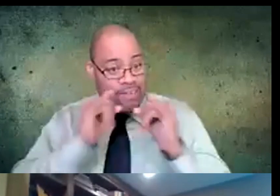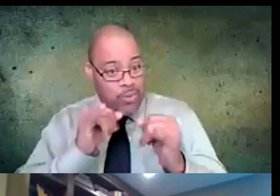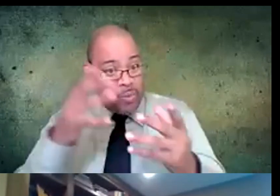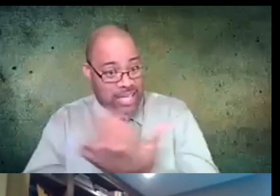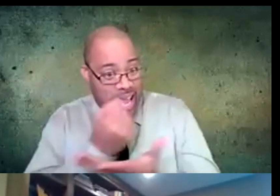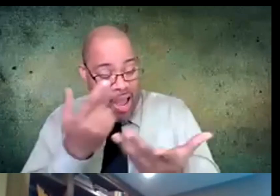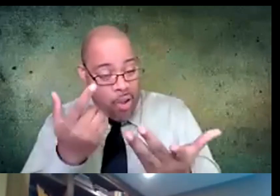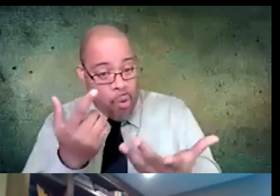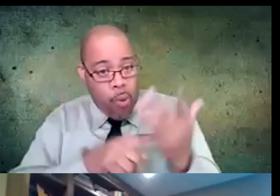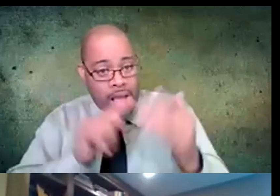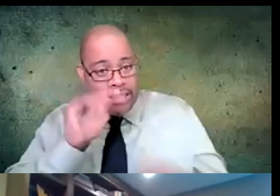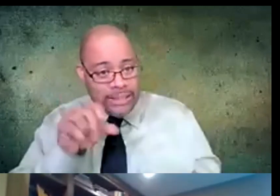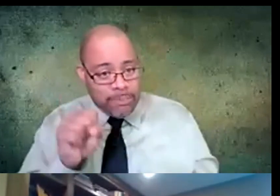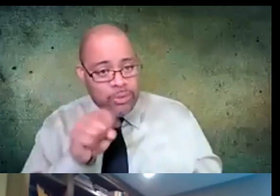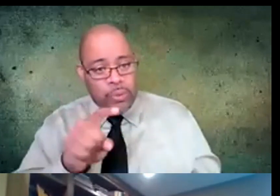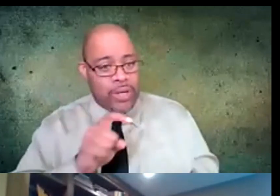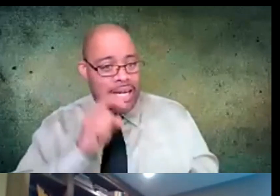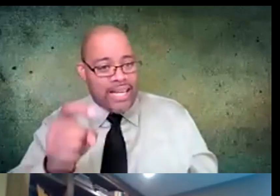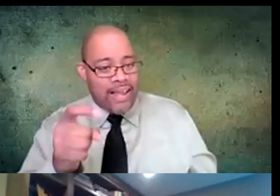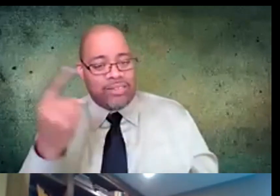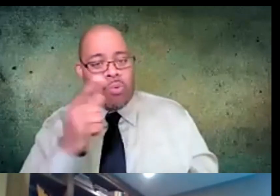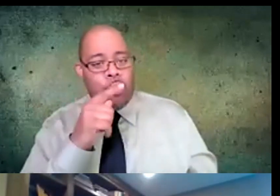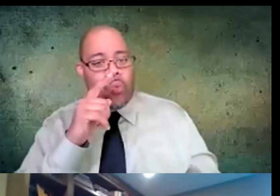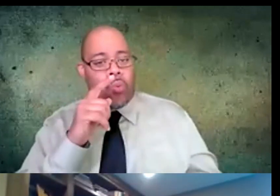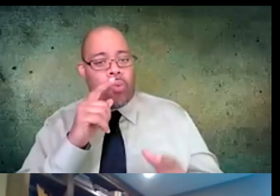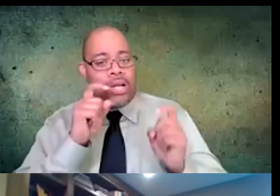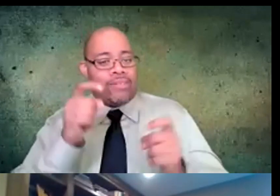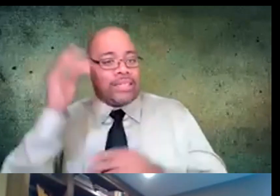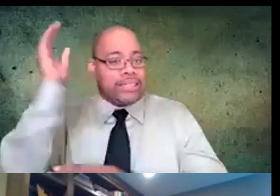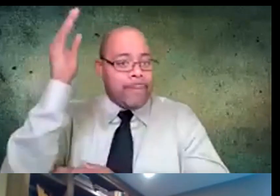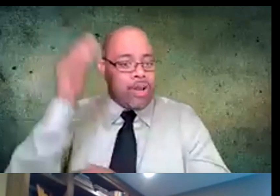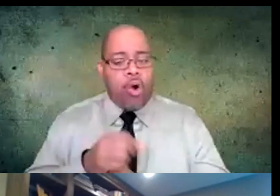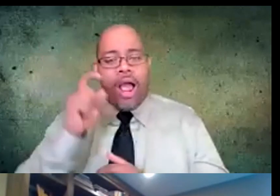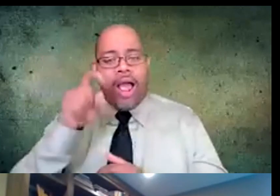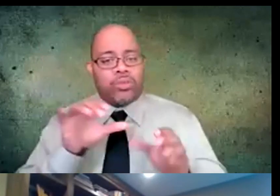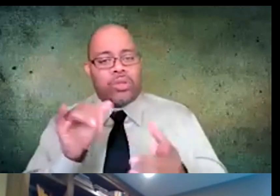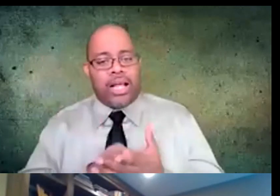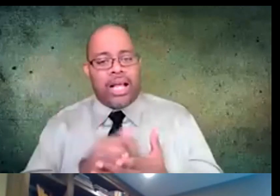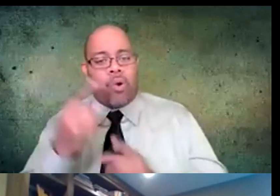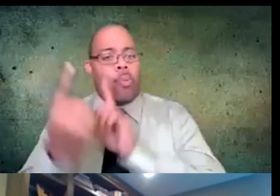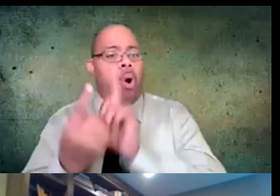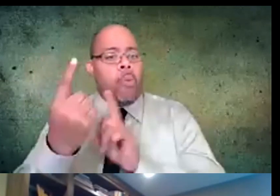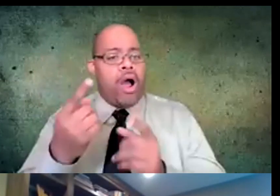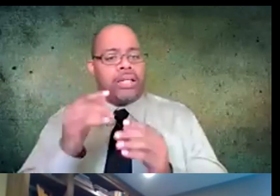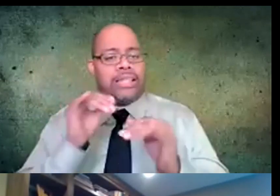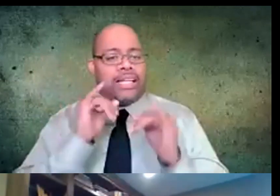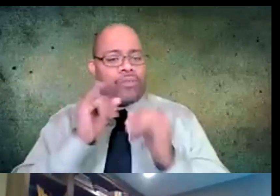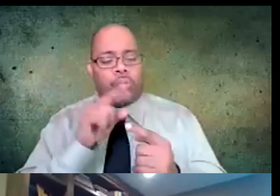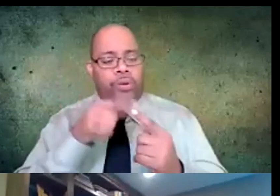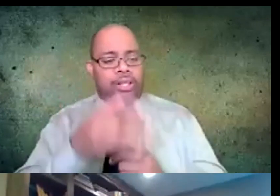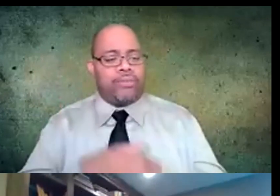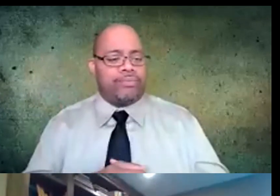the tips that you would give someone who's giving a seminar, or they have to do like a one-to-one interview once they